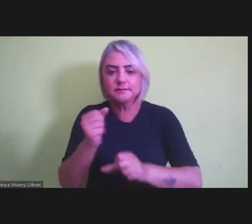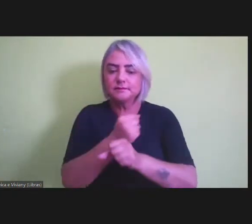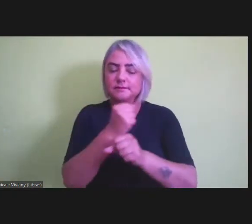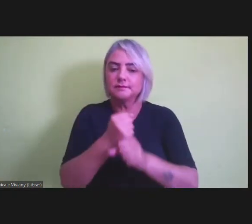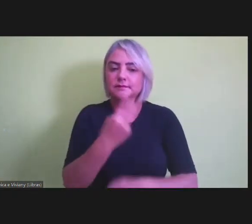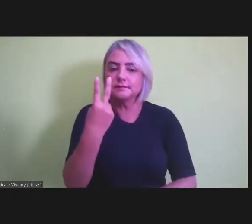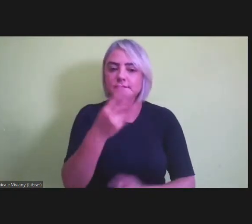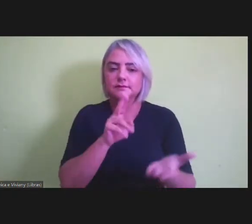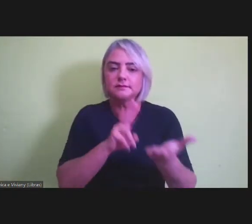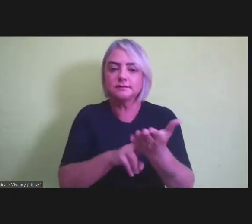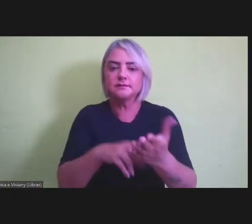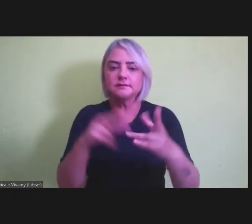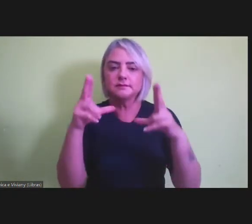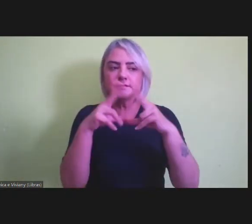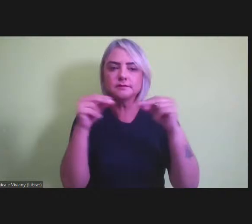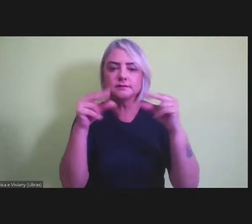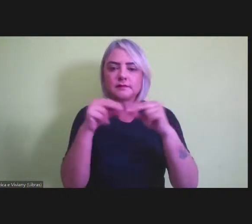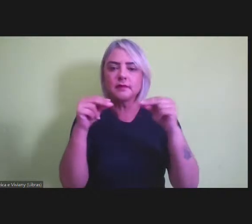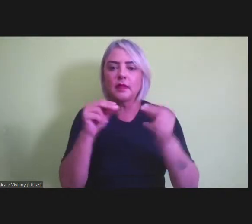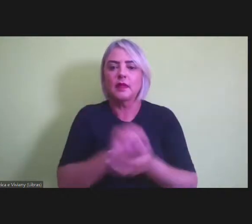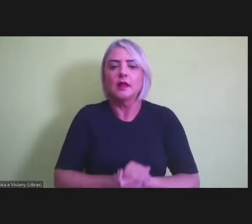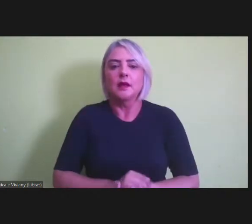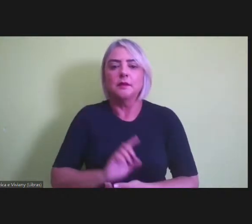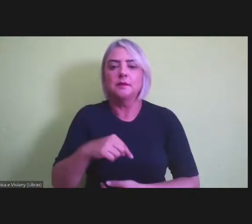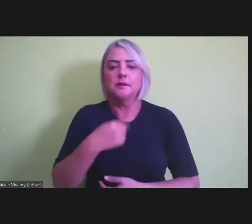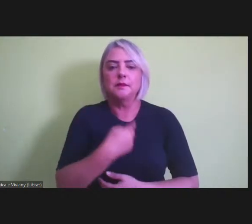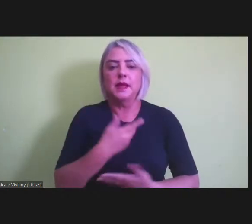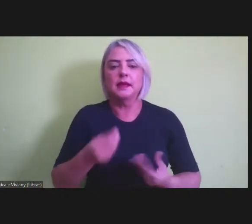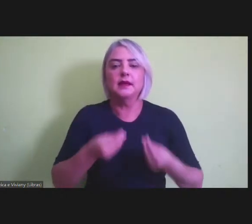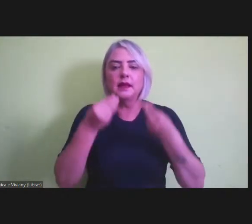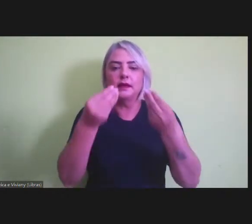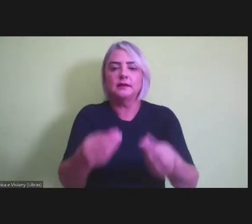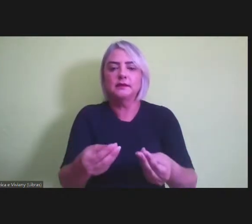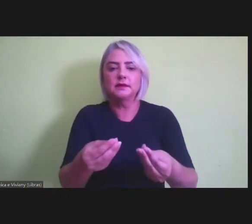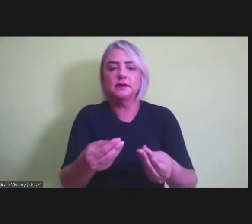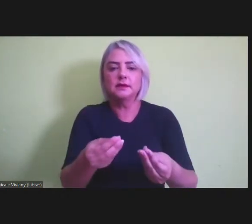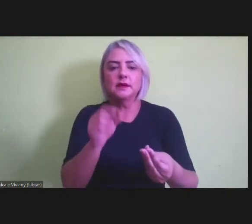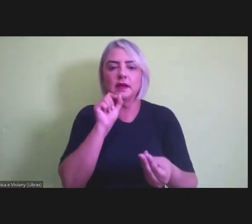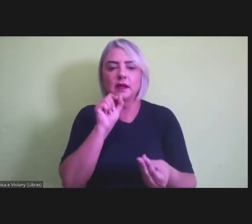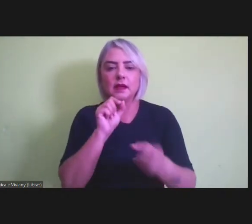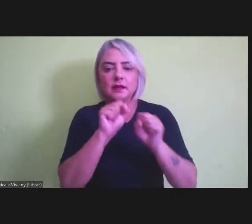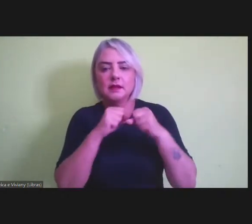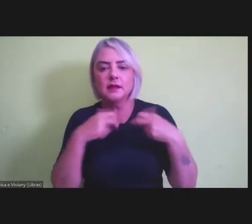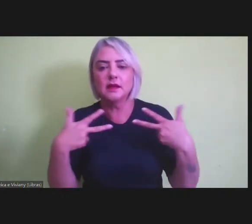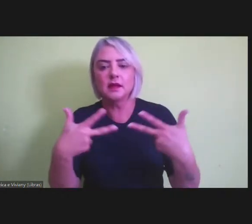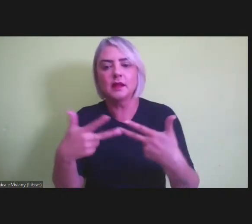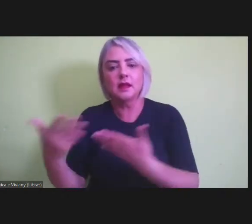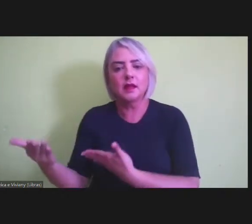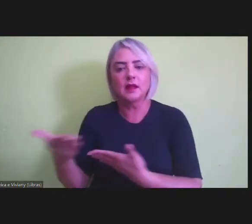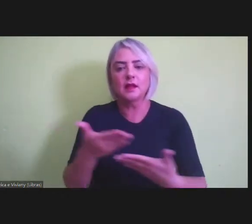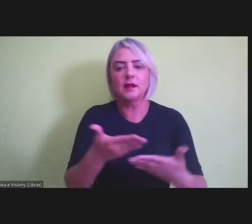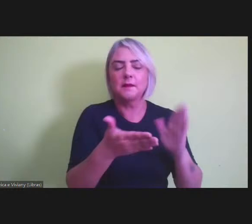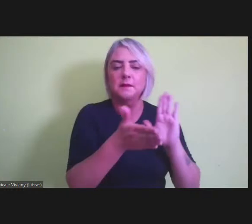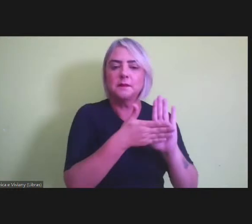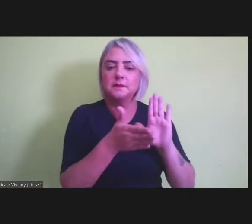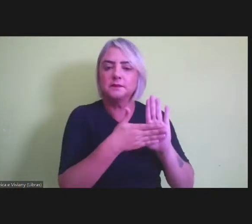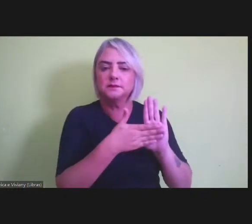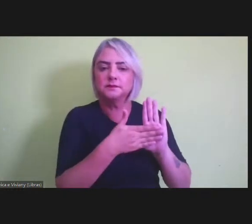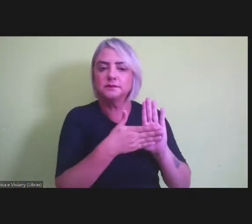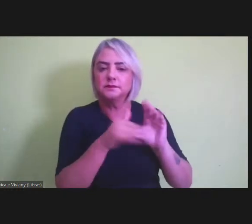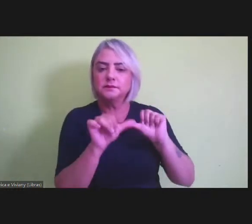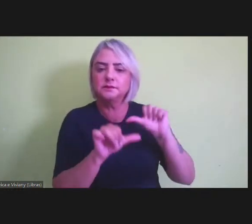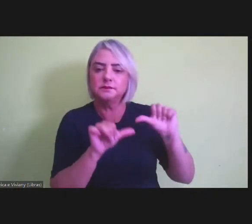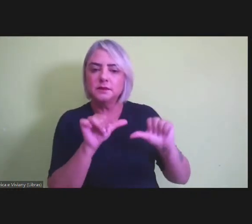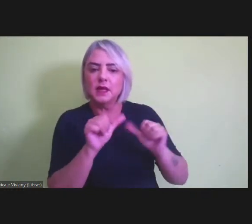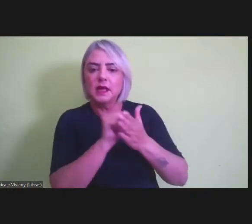to build, to construct this second letter in Brasilia, which will be a greatest delivery for this seminar, which will